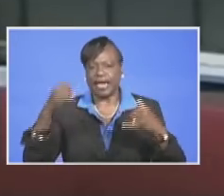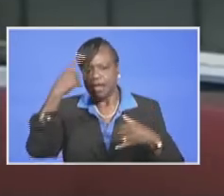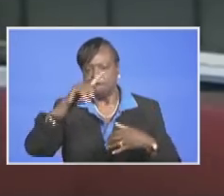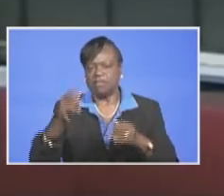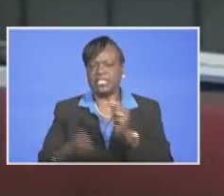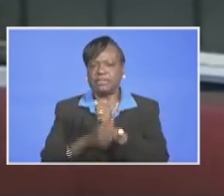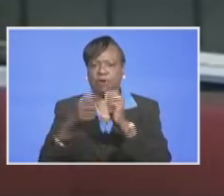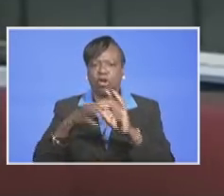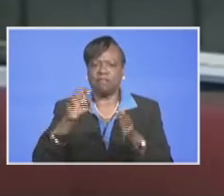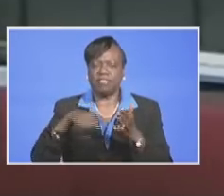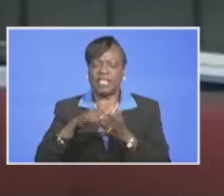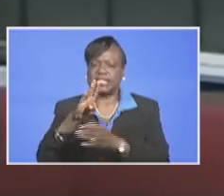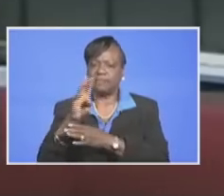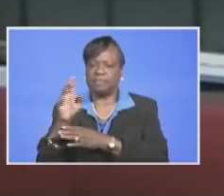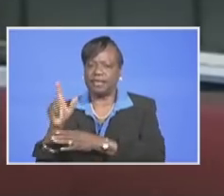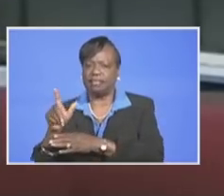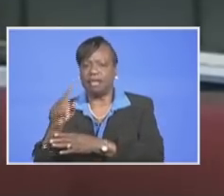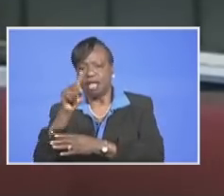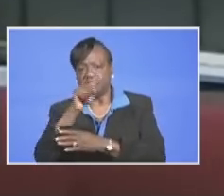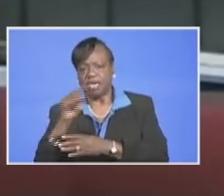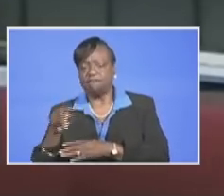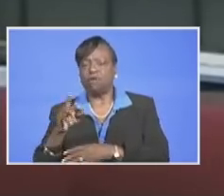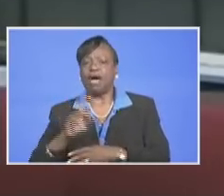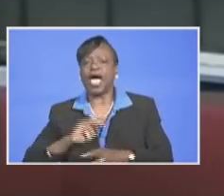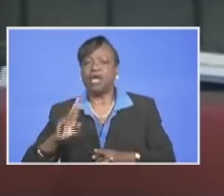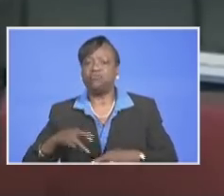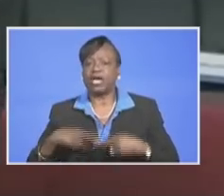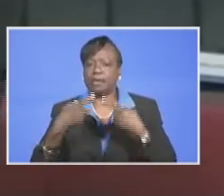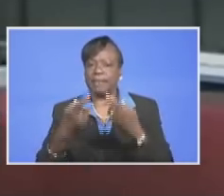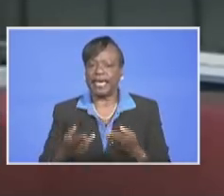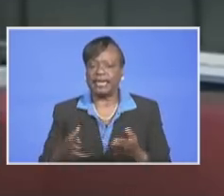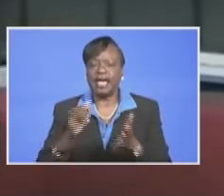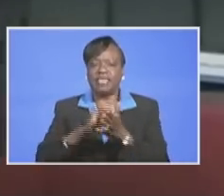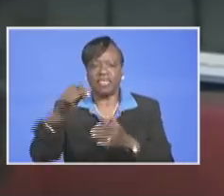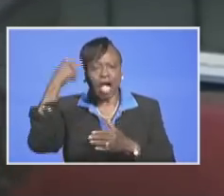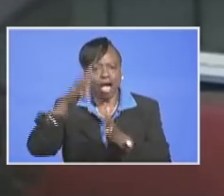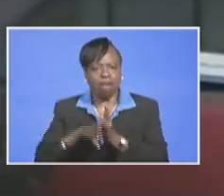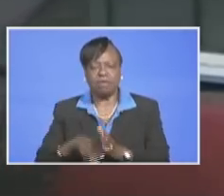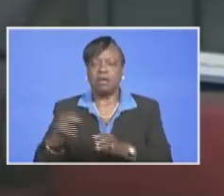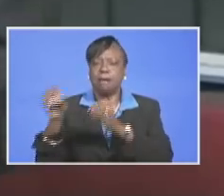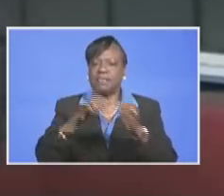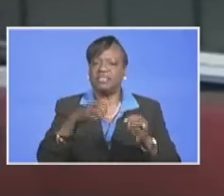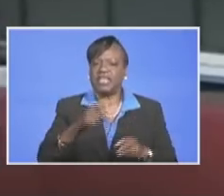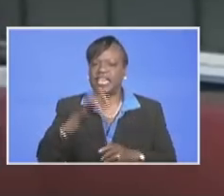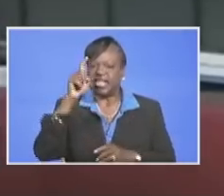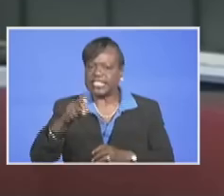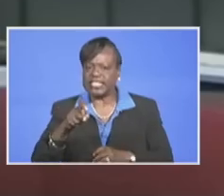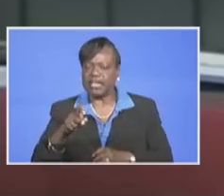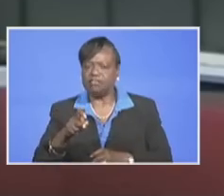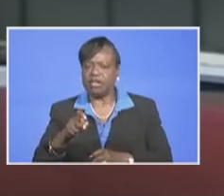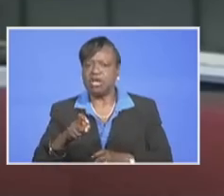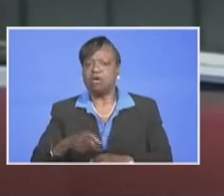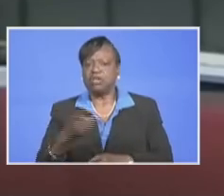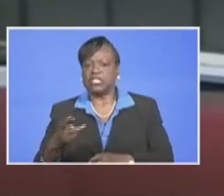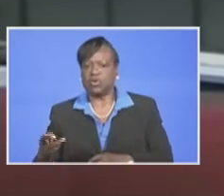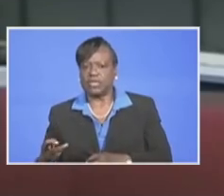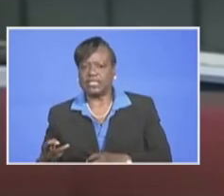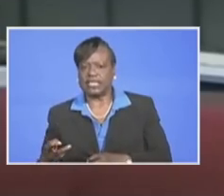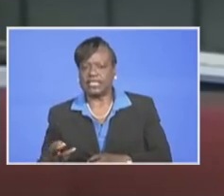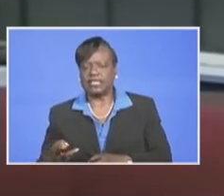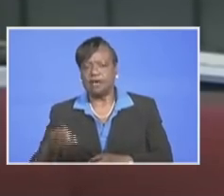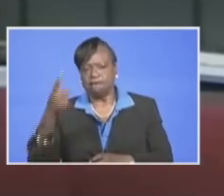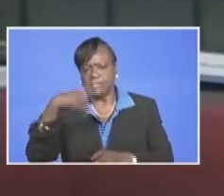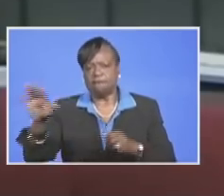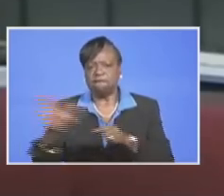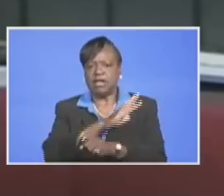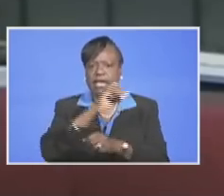bill? Therefore, I recommend that the government put the necessary resources behind the full